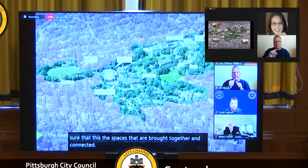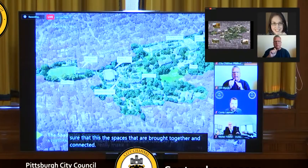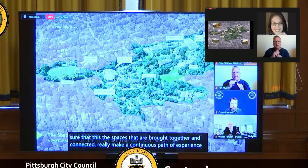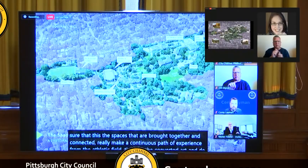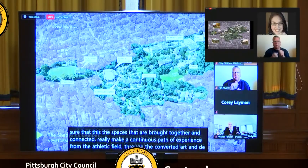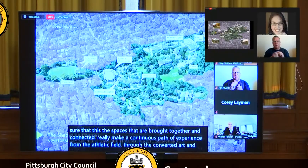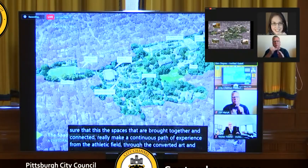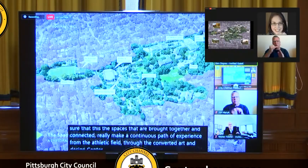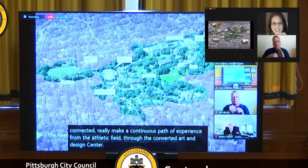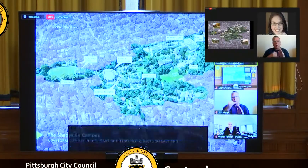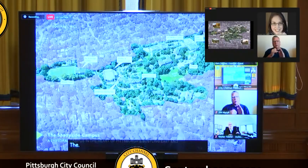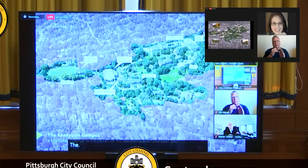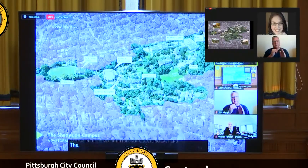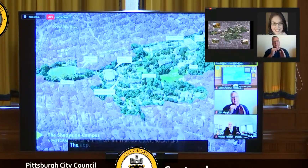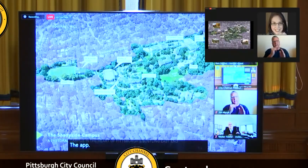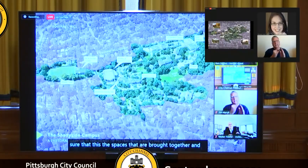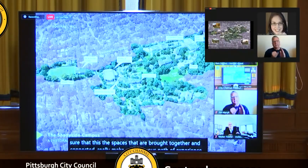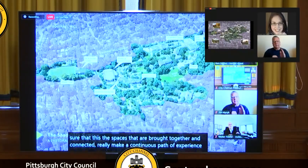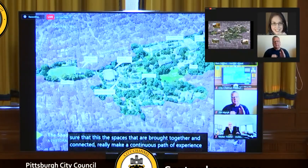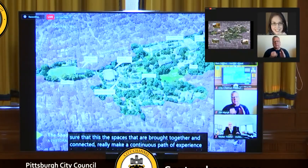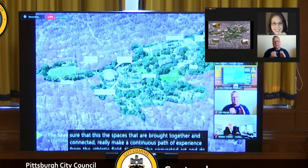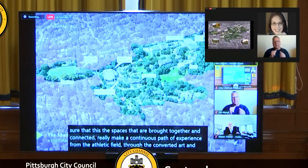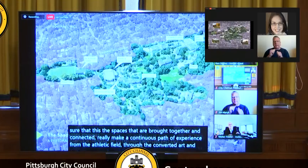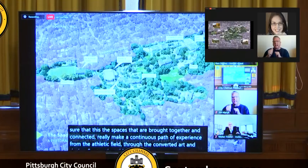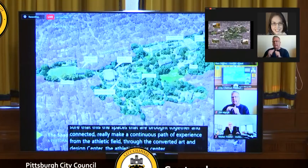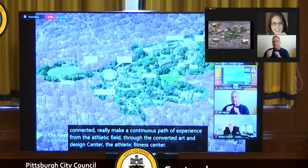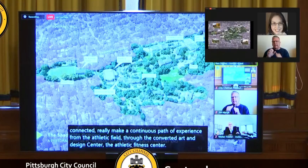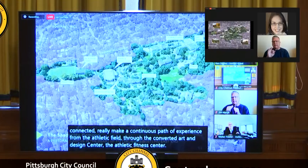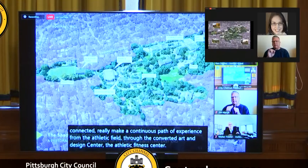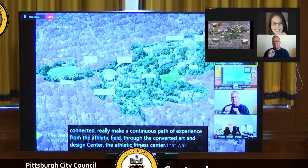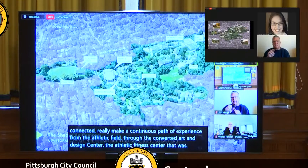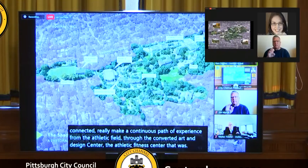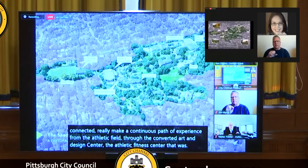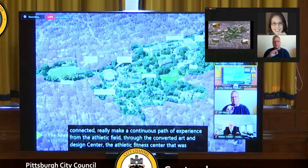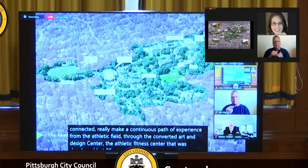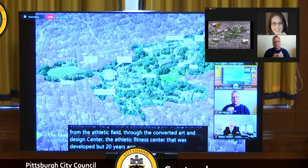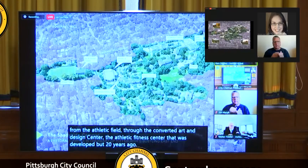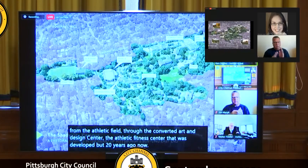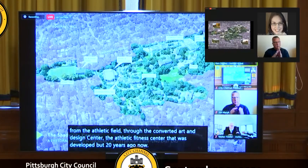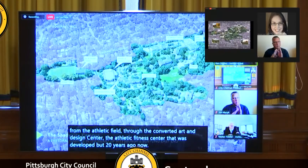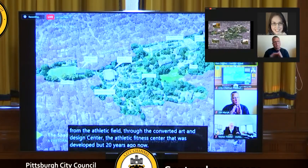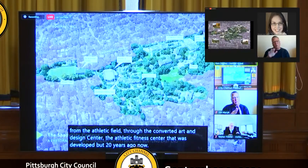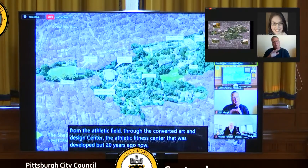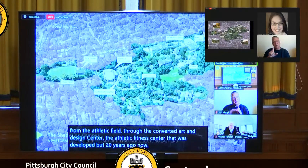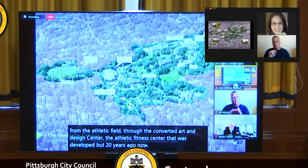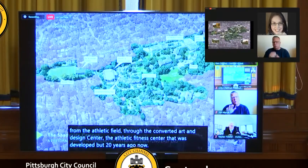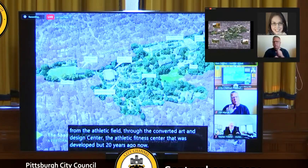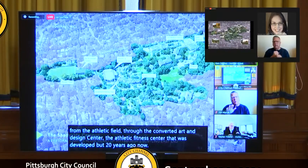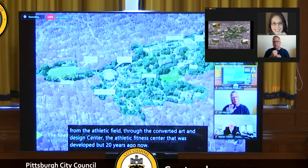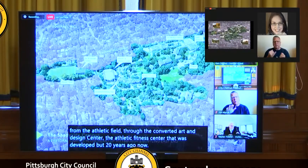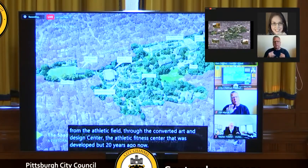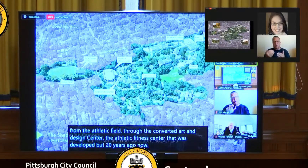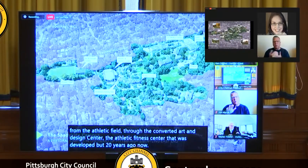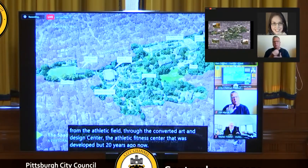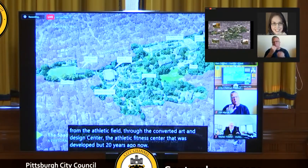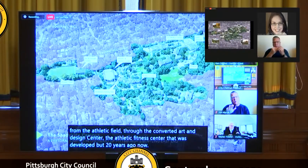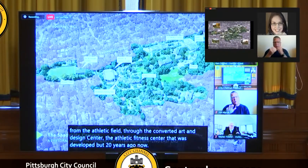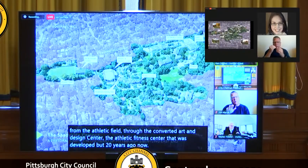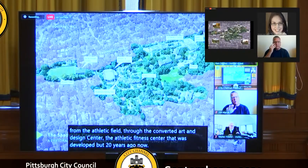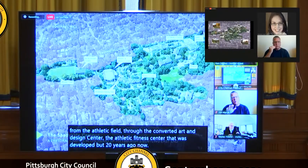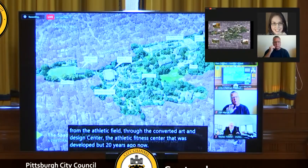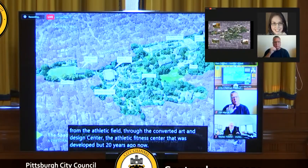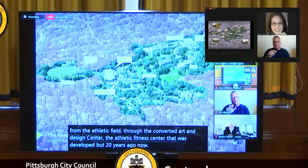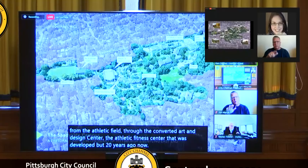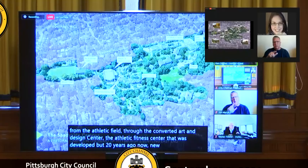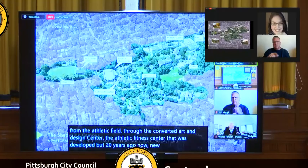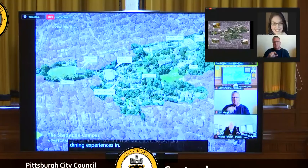center, the athletic fitness center that was developed about 20 years ago now, new dining experiences in the lower campus quad